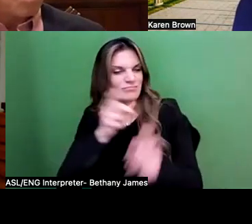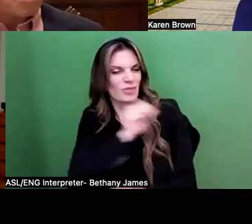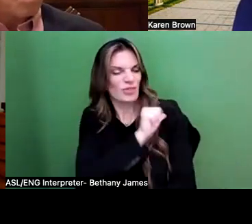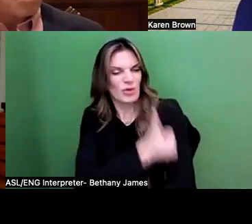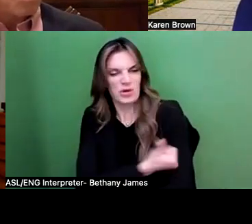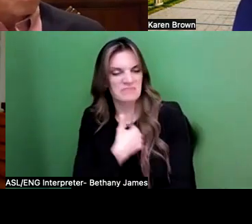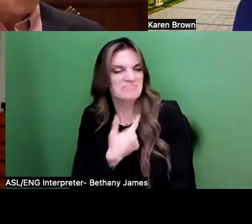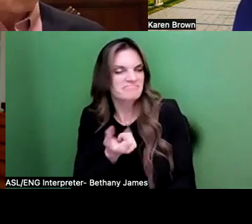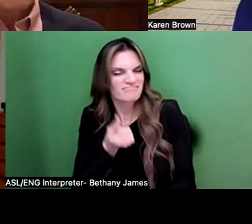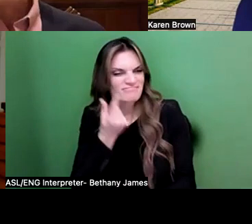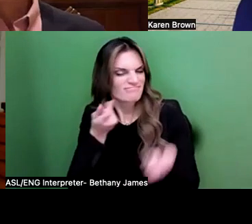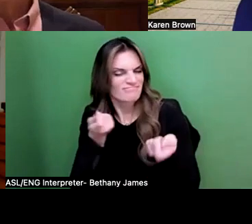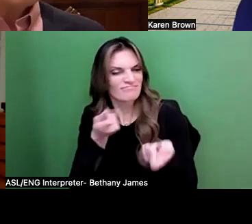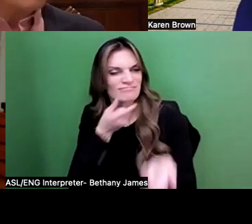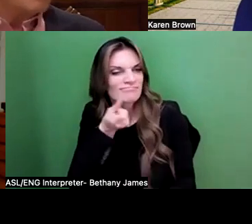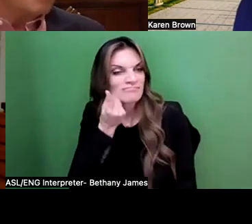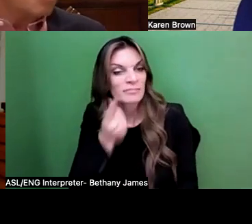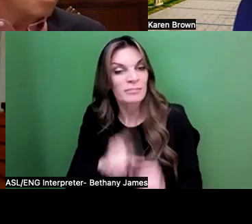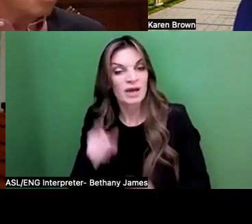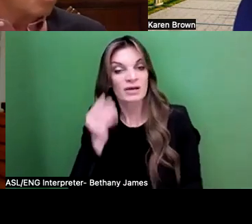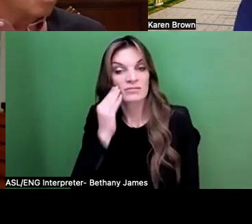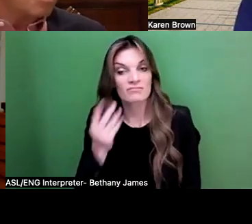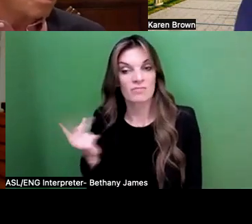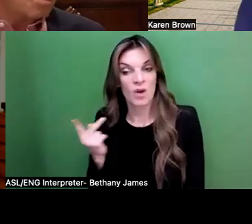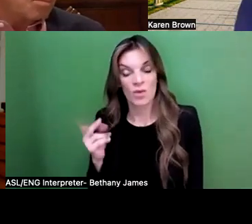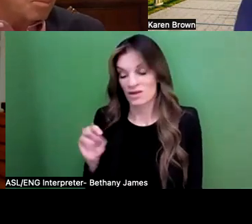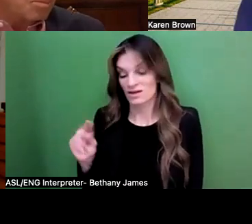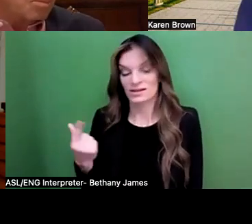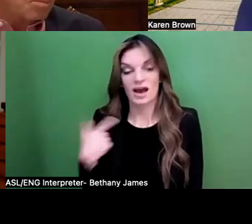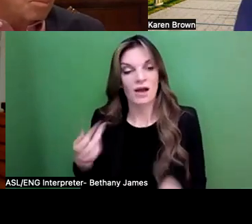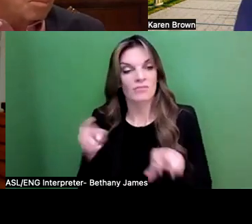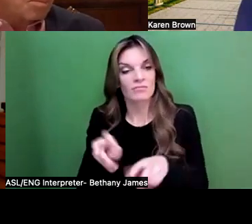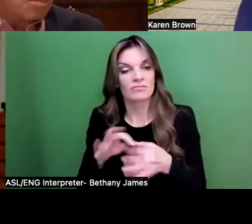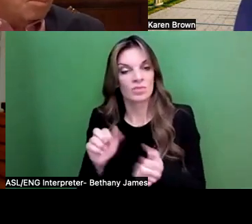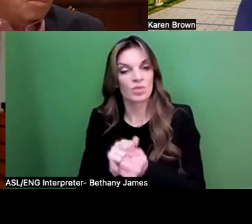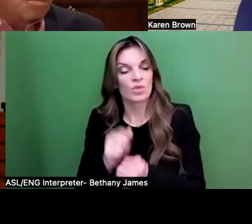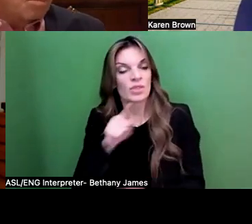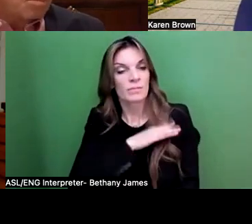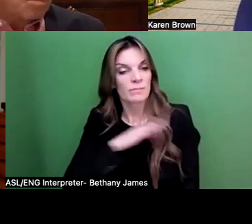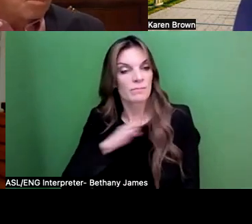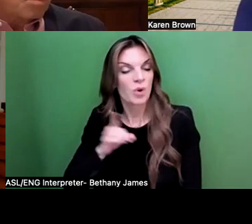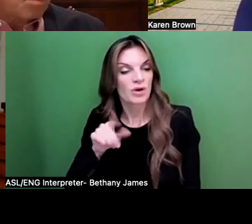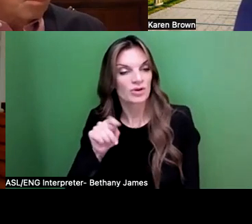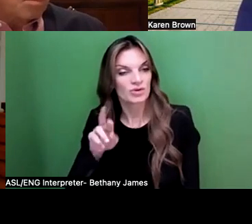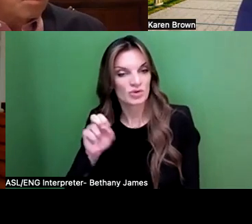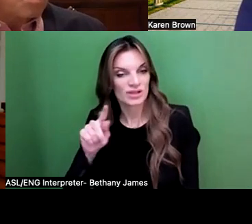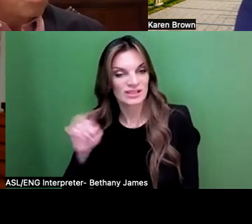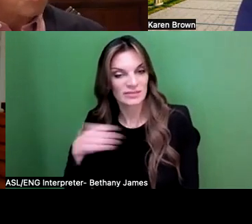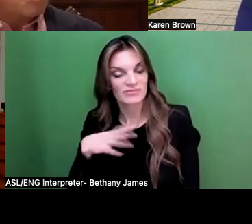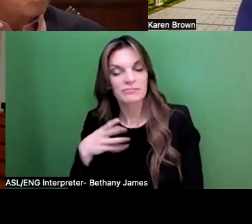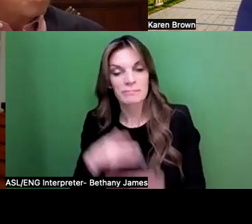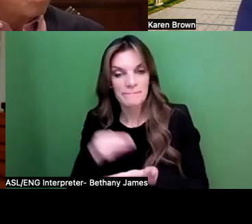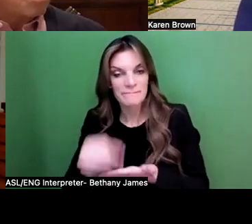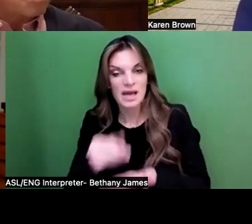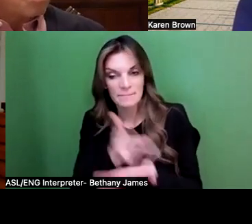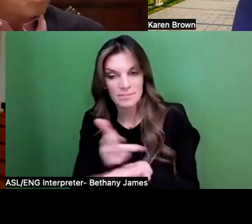years that both Doug and I were on the Board of Trustees, we did buy parking spaces and increase the